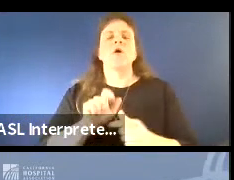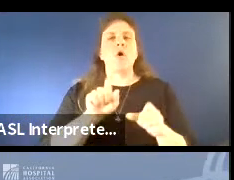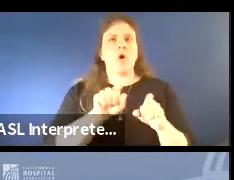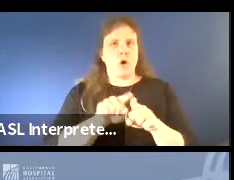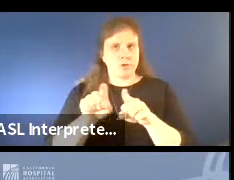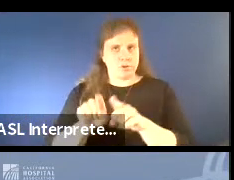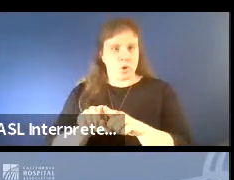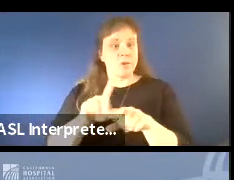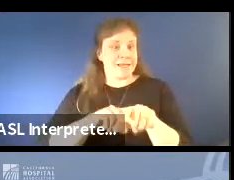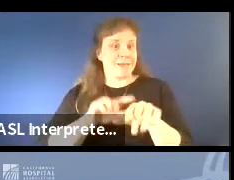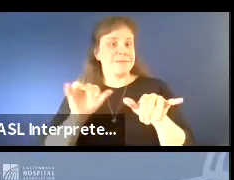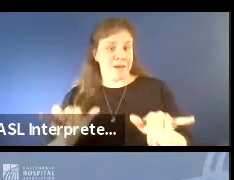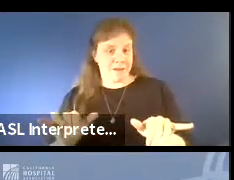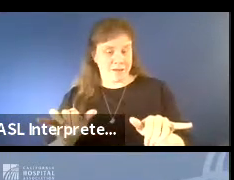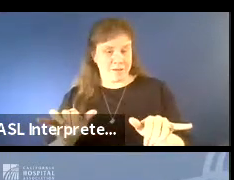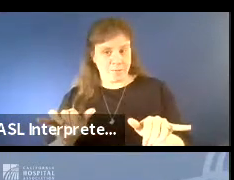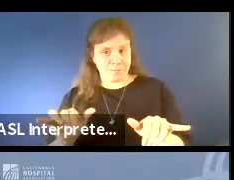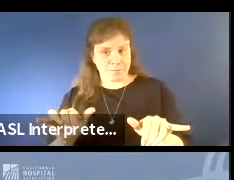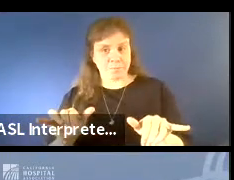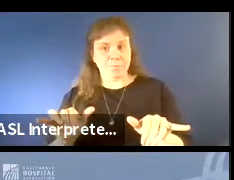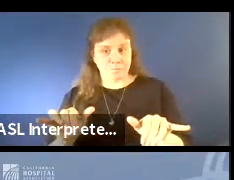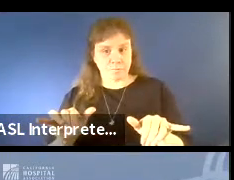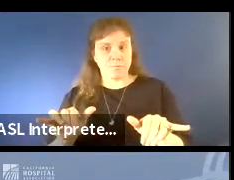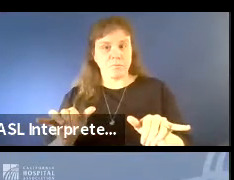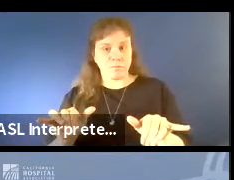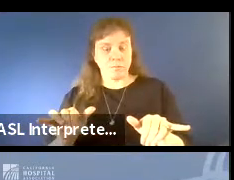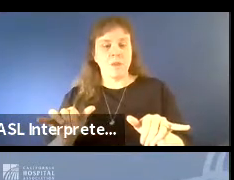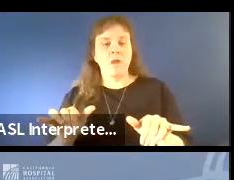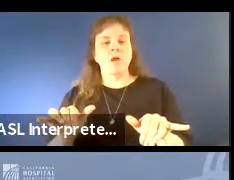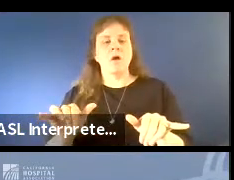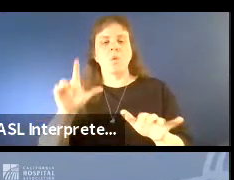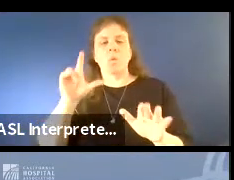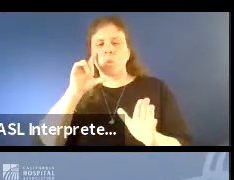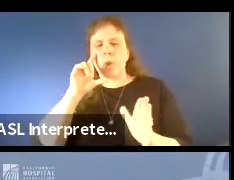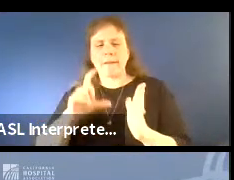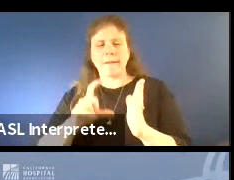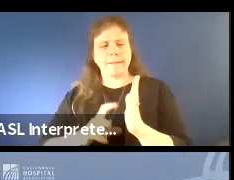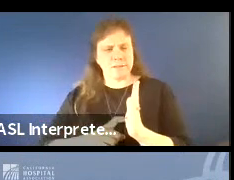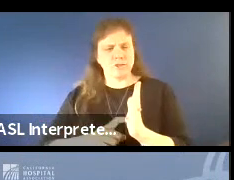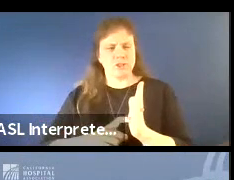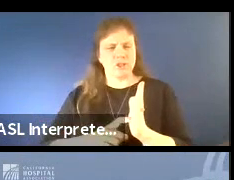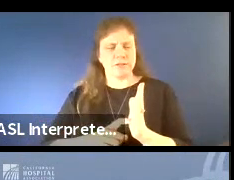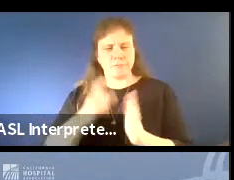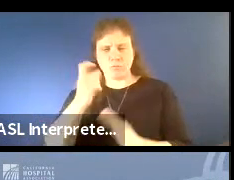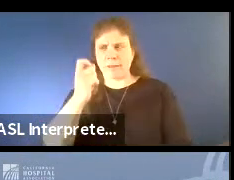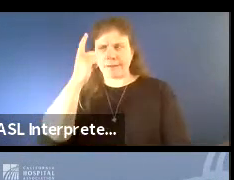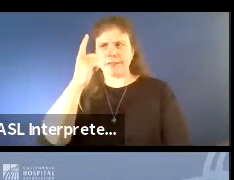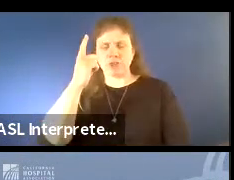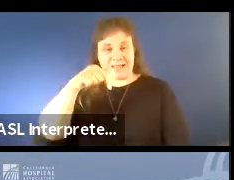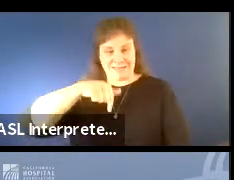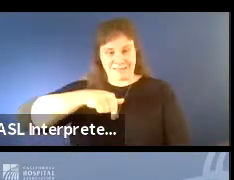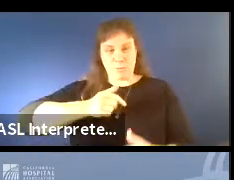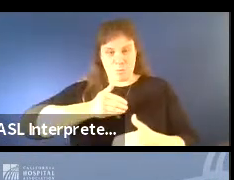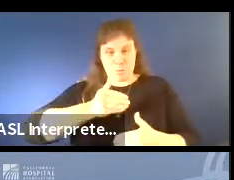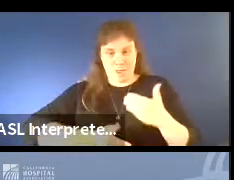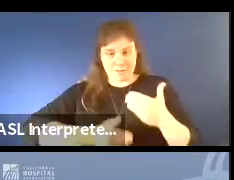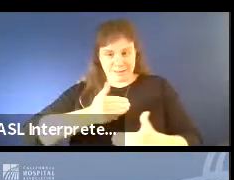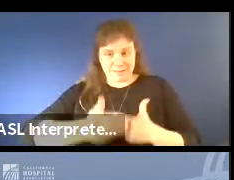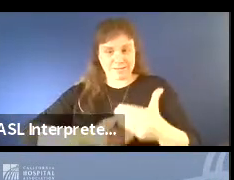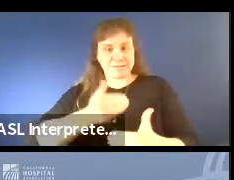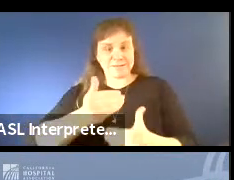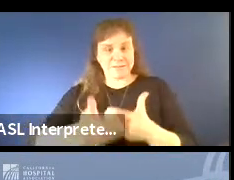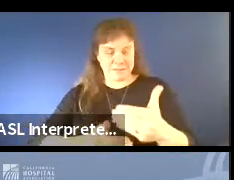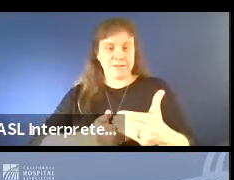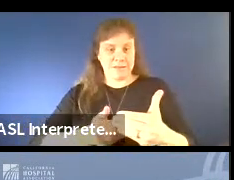also at the same time a recognition that this process, right, this process